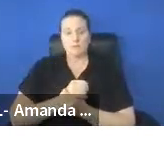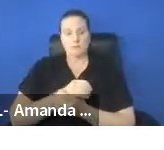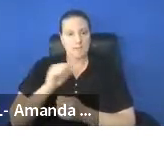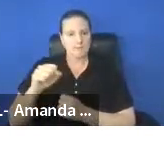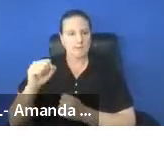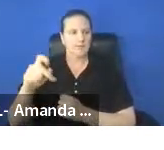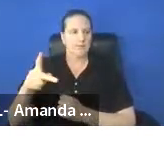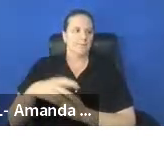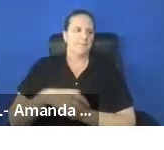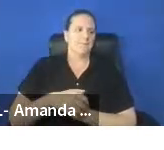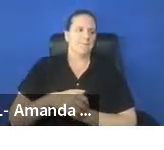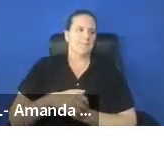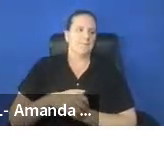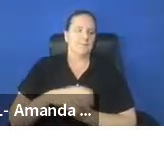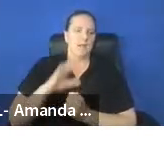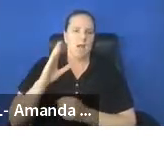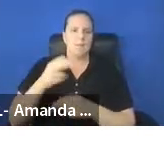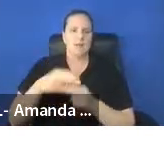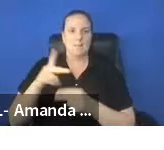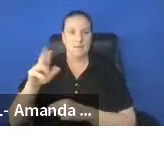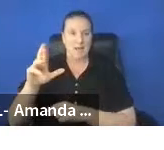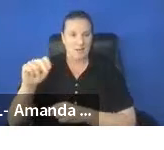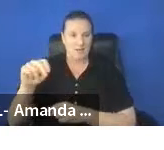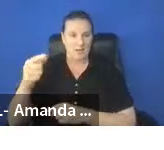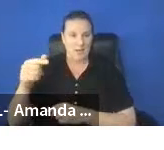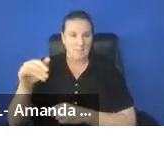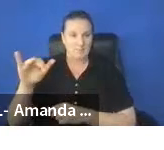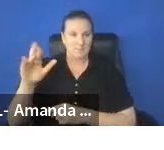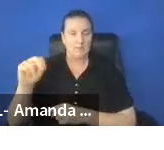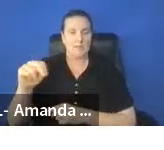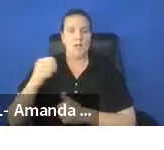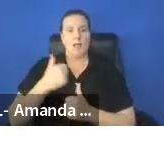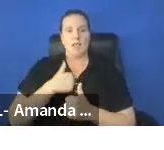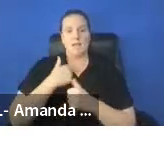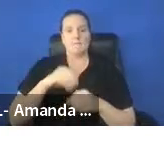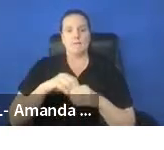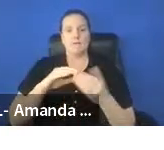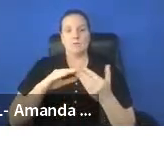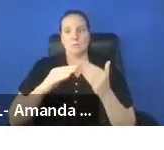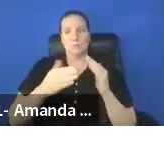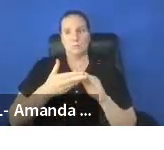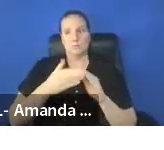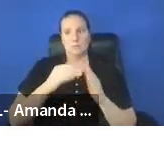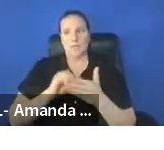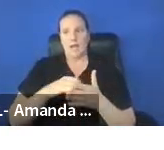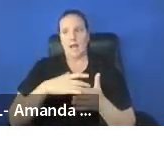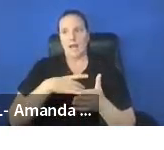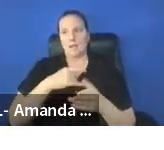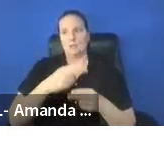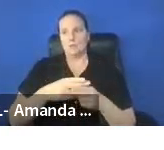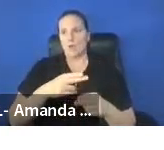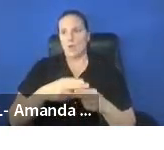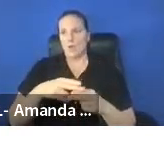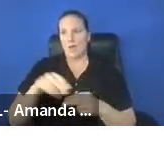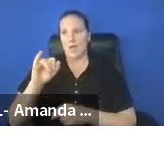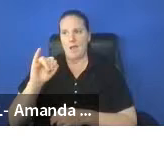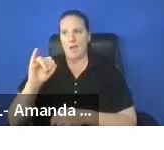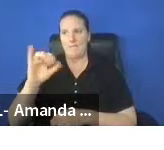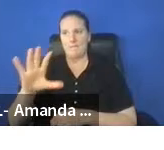Okay. Hi, my name is Karen Gibson, and I live in the community that I like to call the